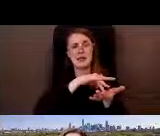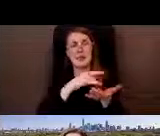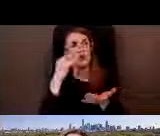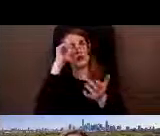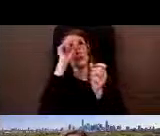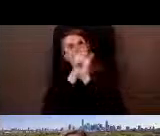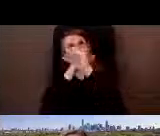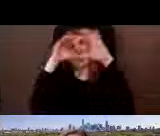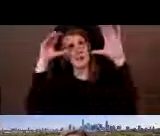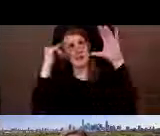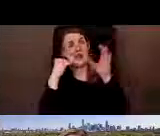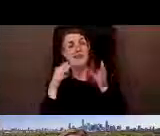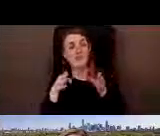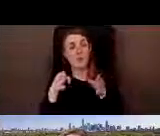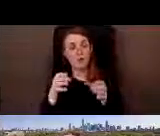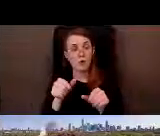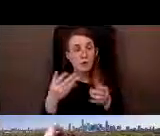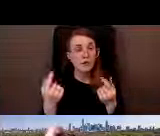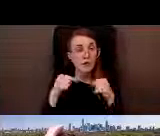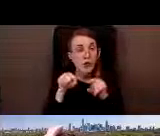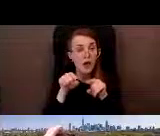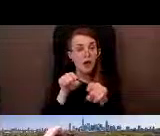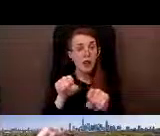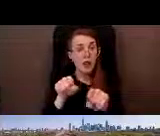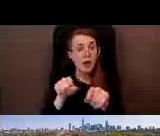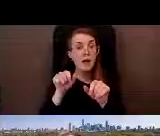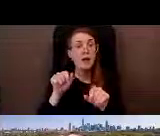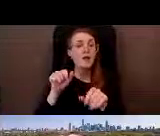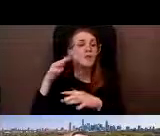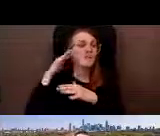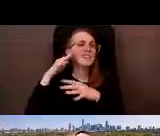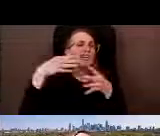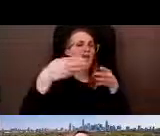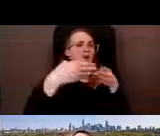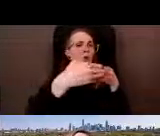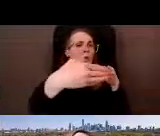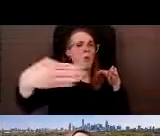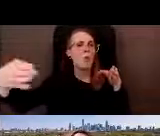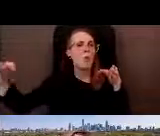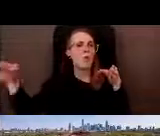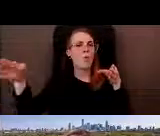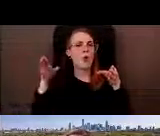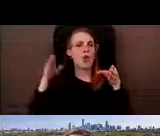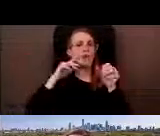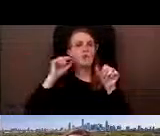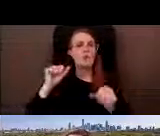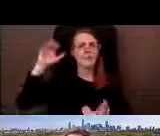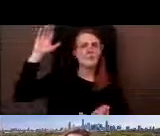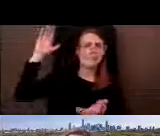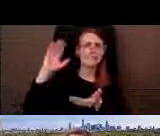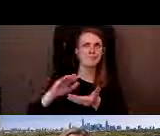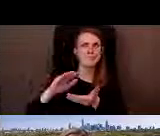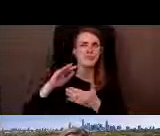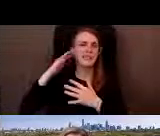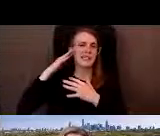to be aligned here, that a sound wall could potentially be built as part of that project to help mitigate noise that the